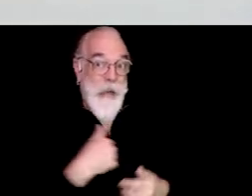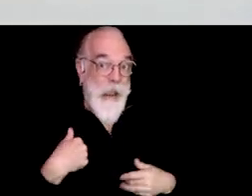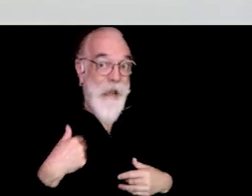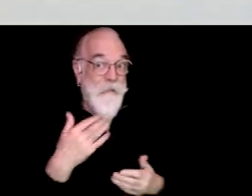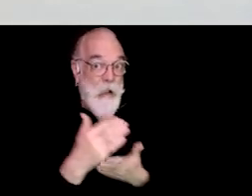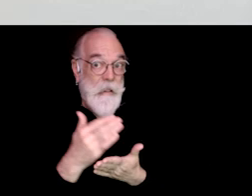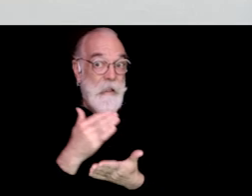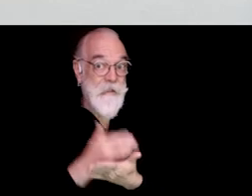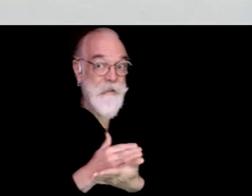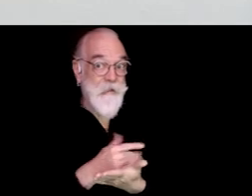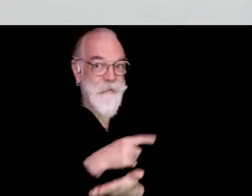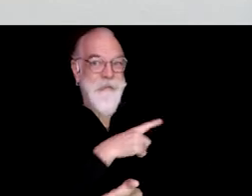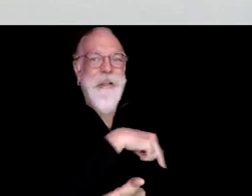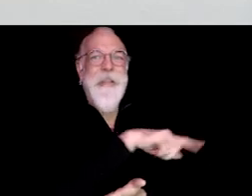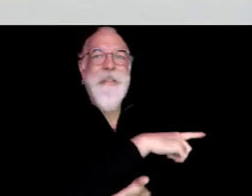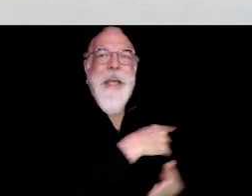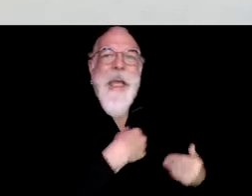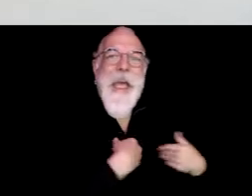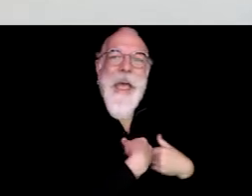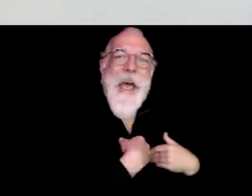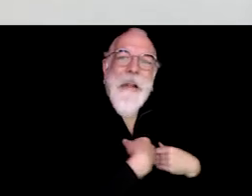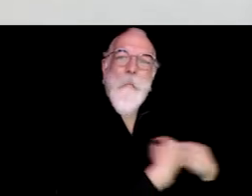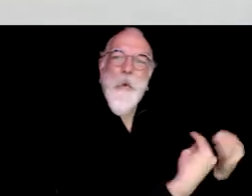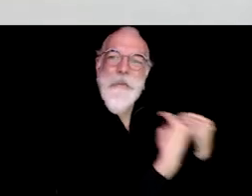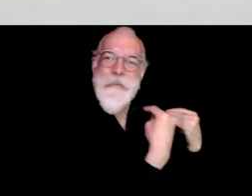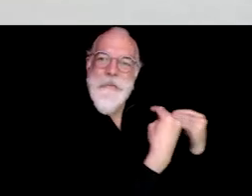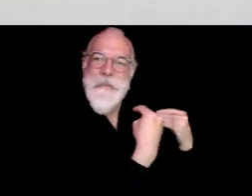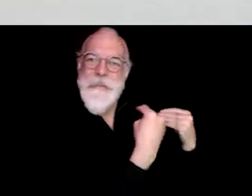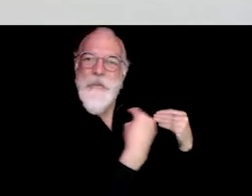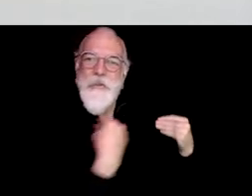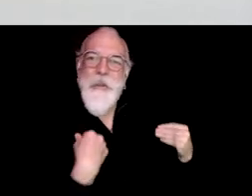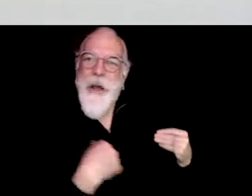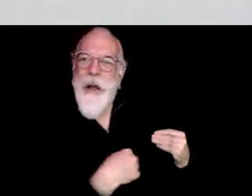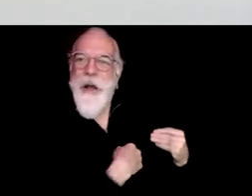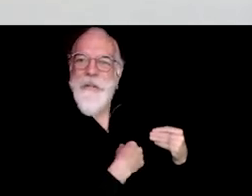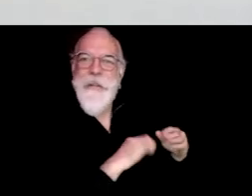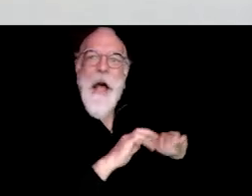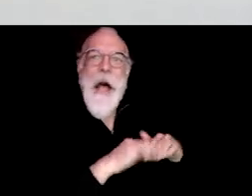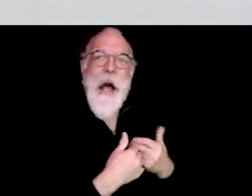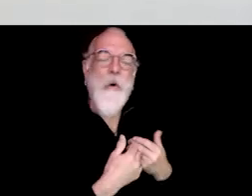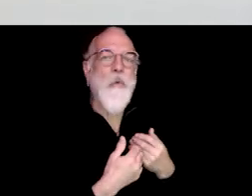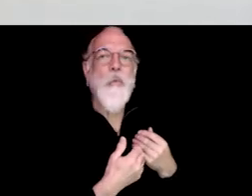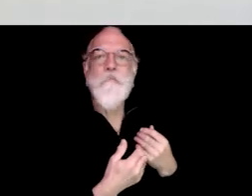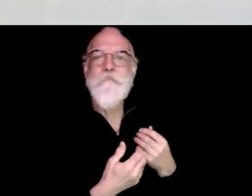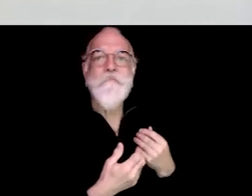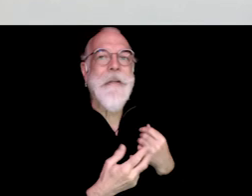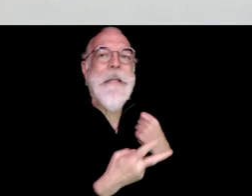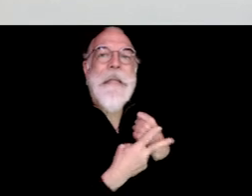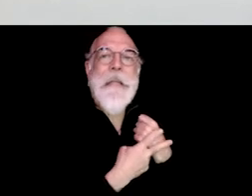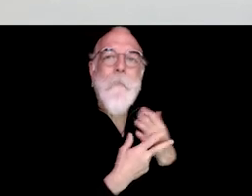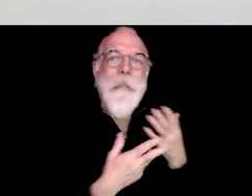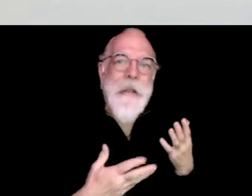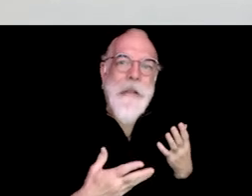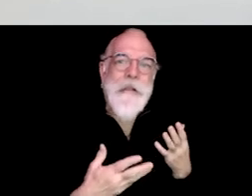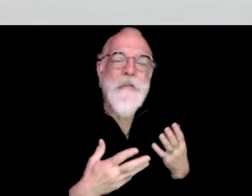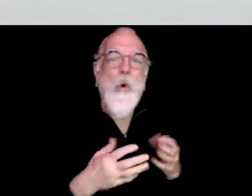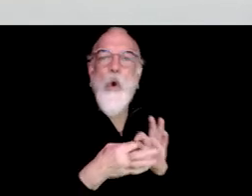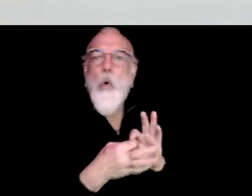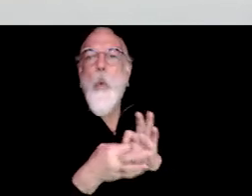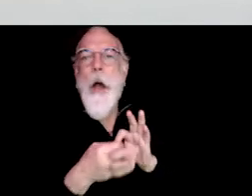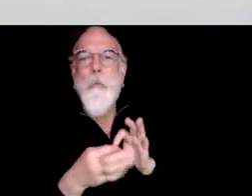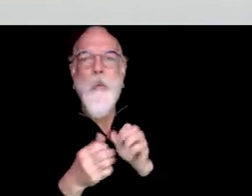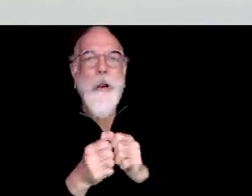have lessons to learn from whatever it is that they're teaching us about, you know, hanging on to things or cooperation